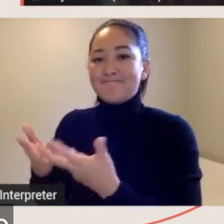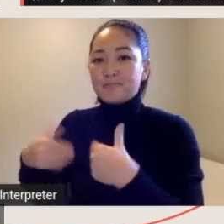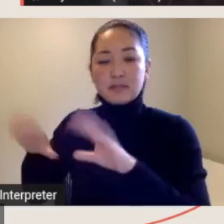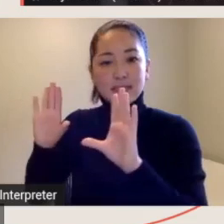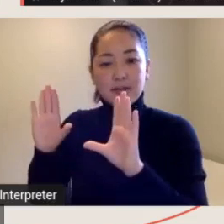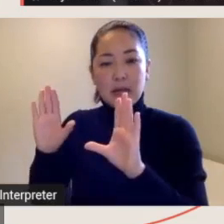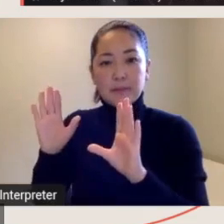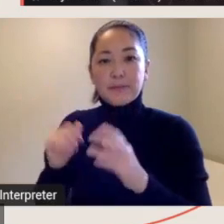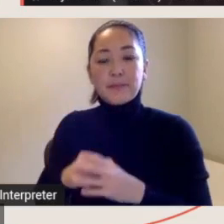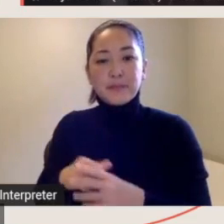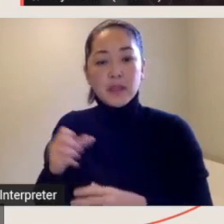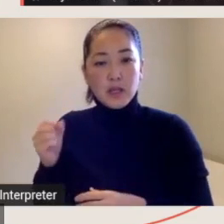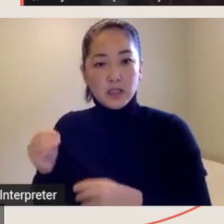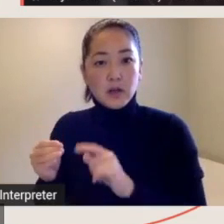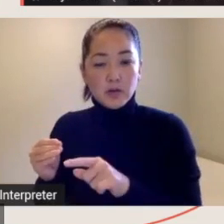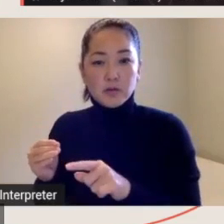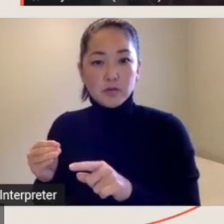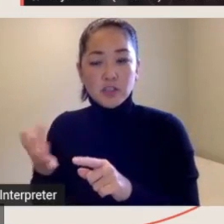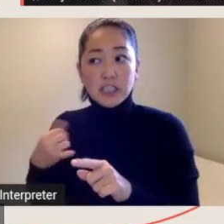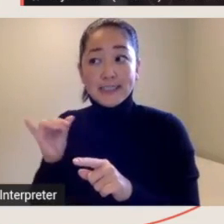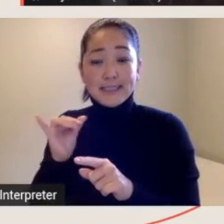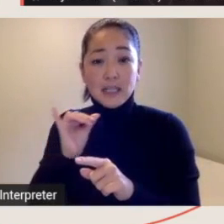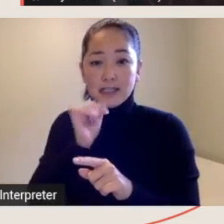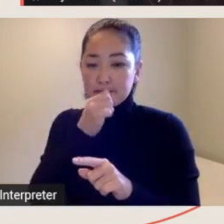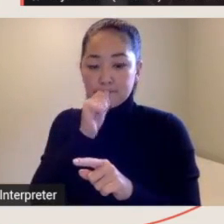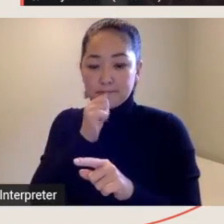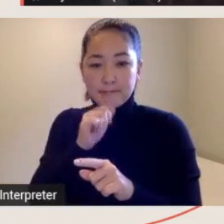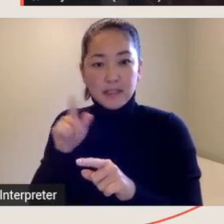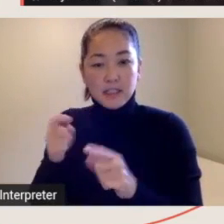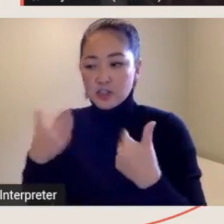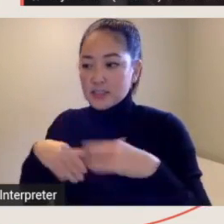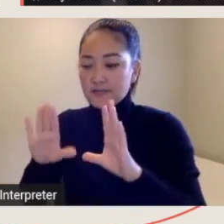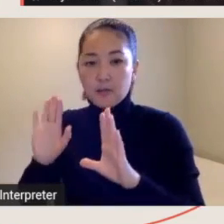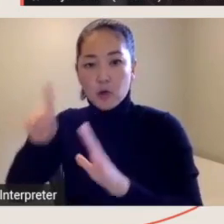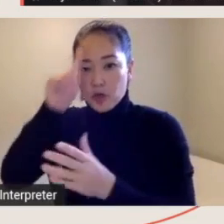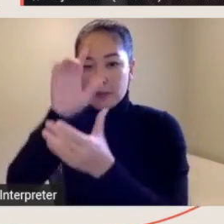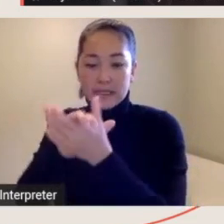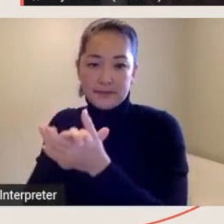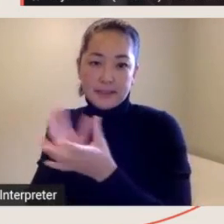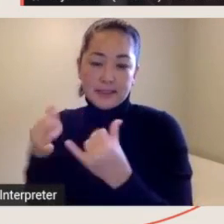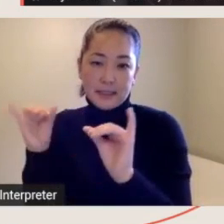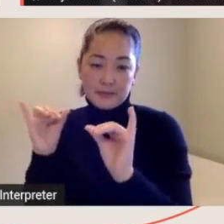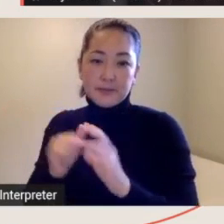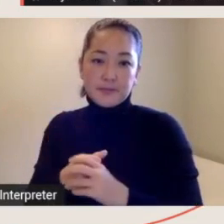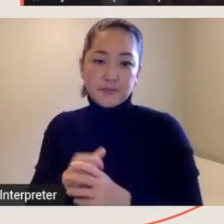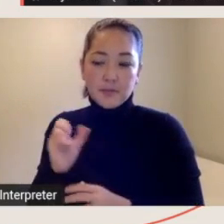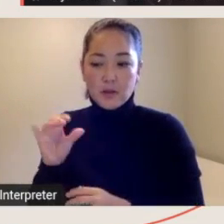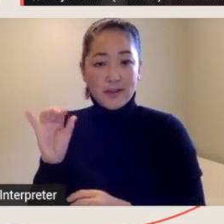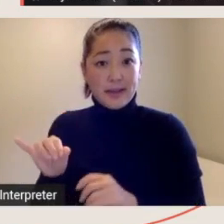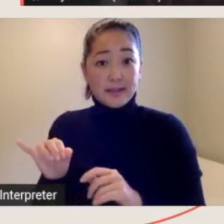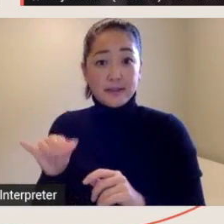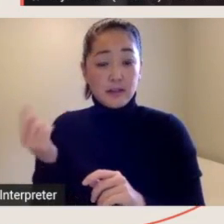way. And you could see that she's still suffering, that she had to give up to her belief. So that was something that